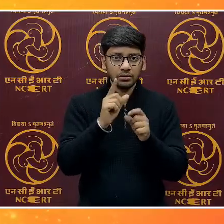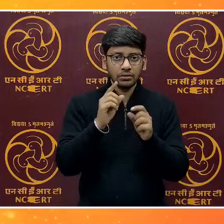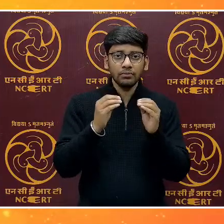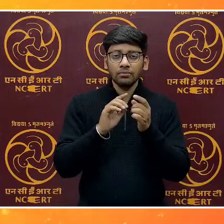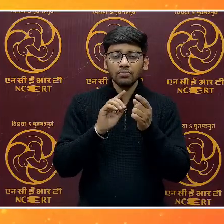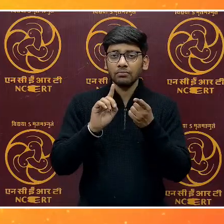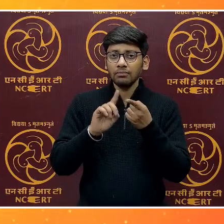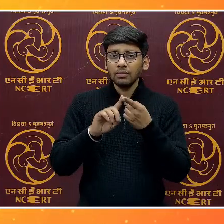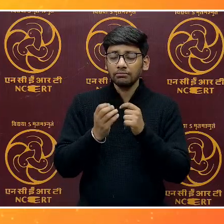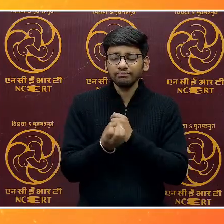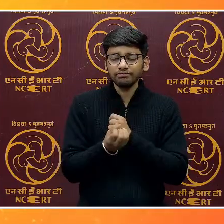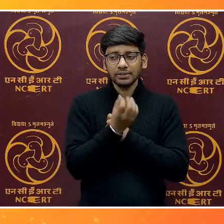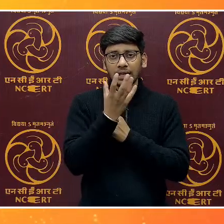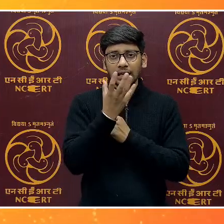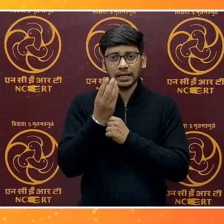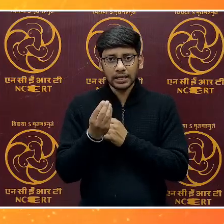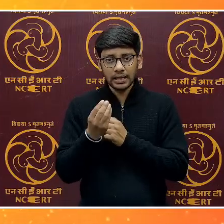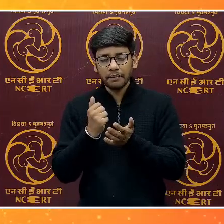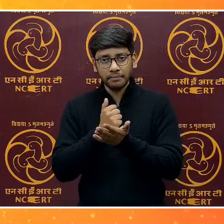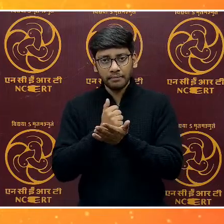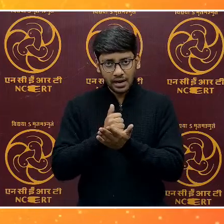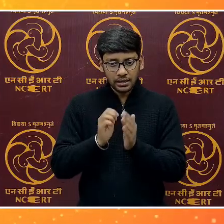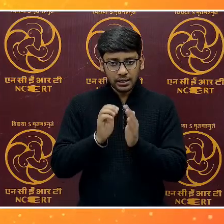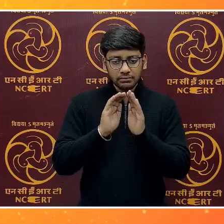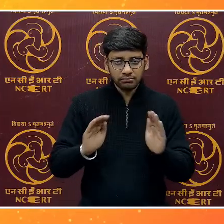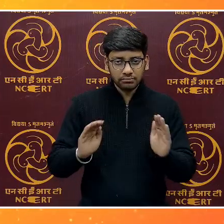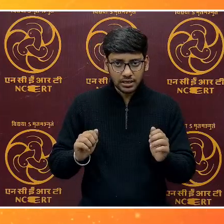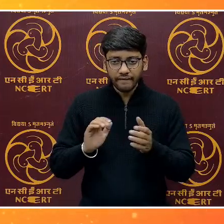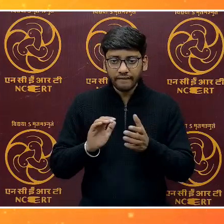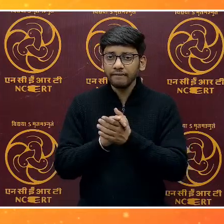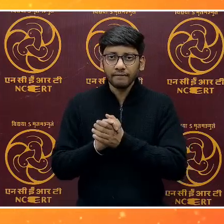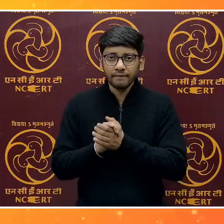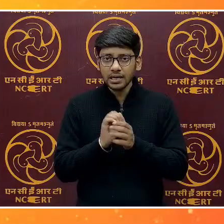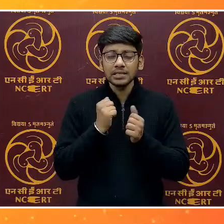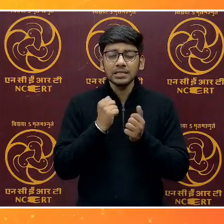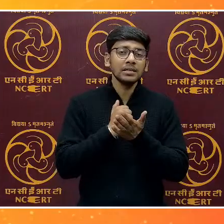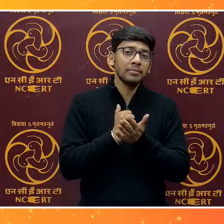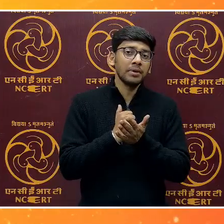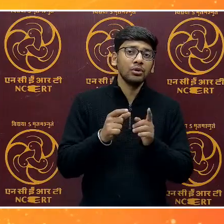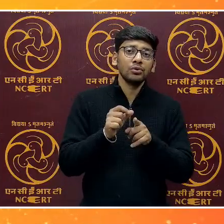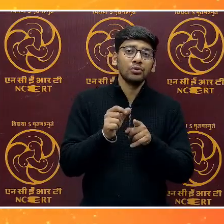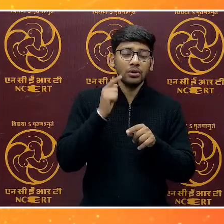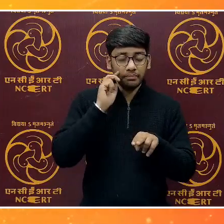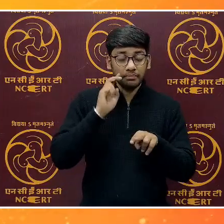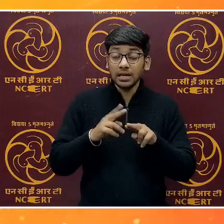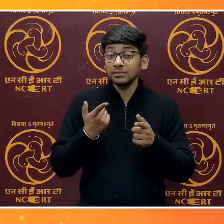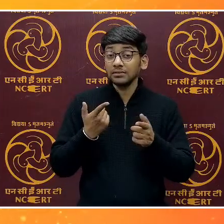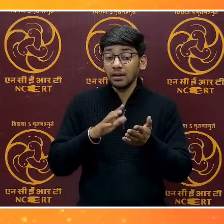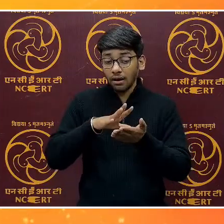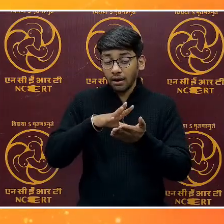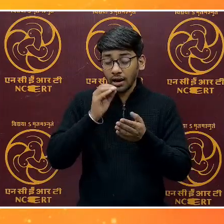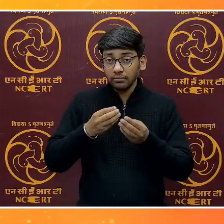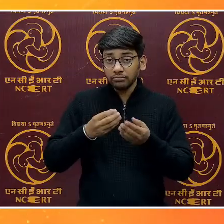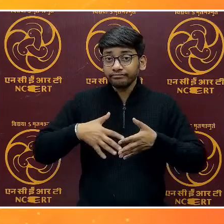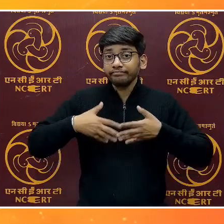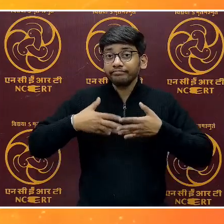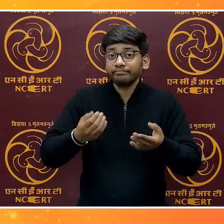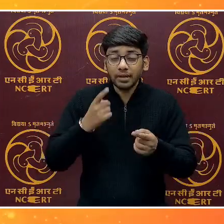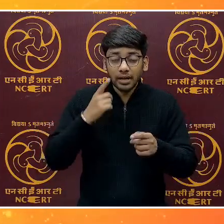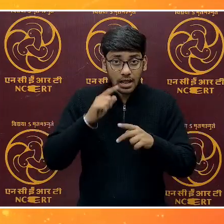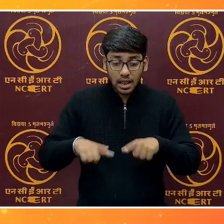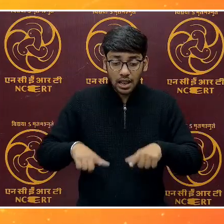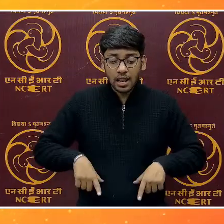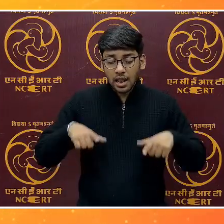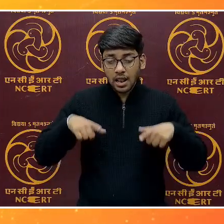night occurs. Please practice it with your friends. And there's one more thing. There is some learning outcome which is related to our lifestyle